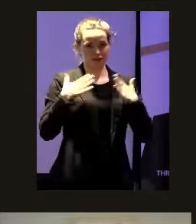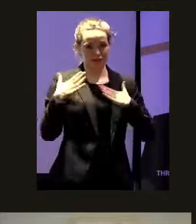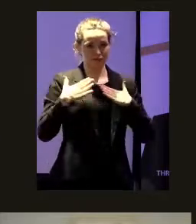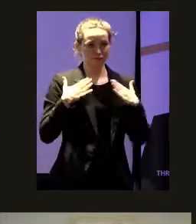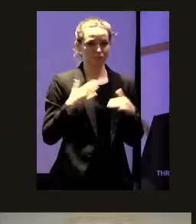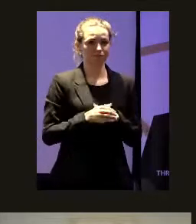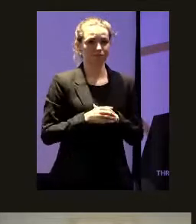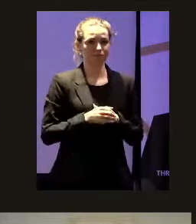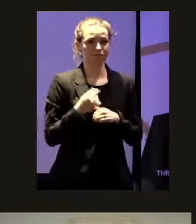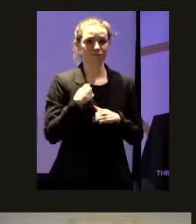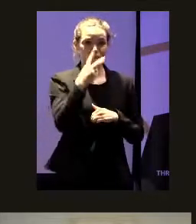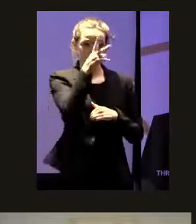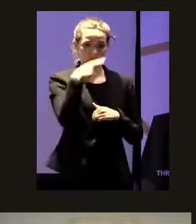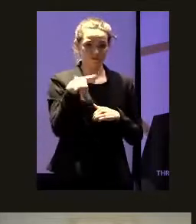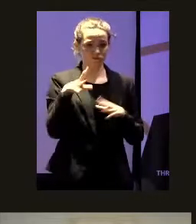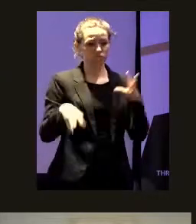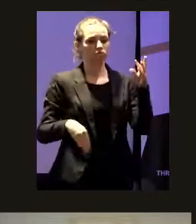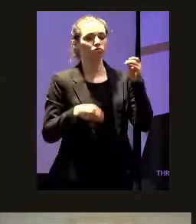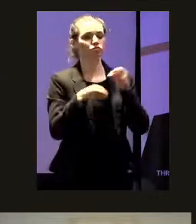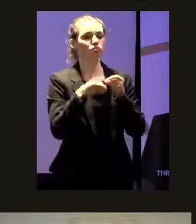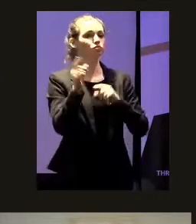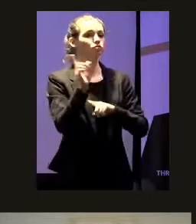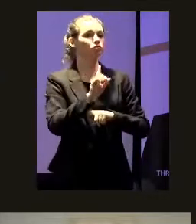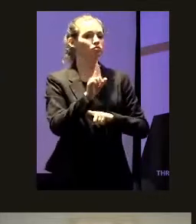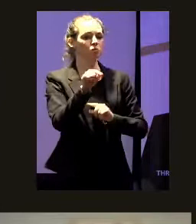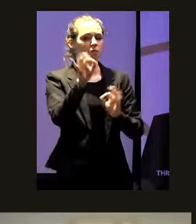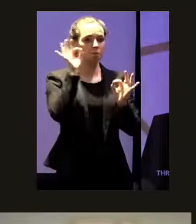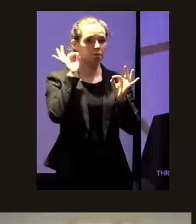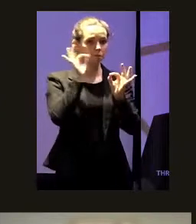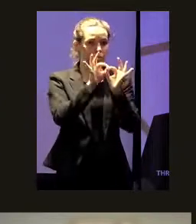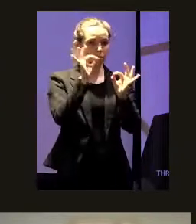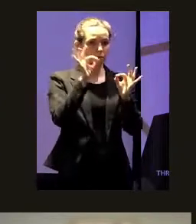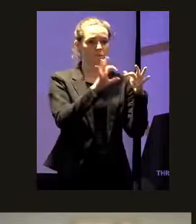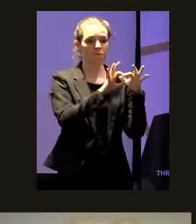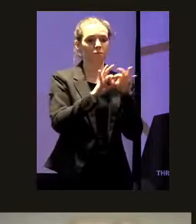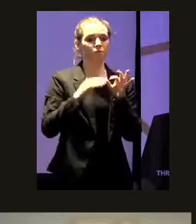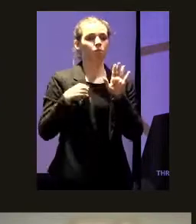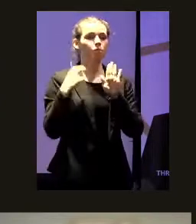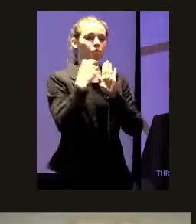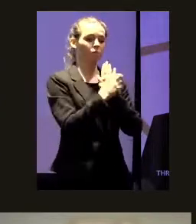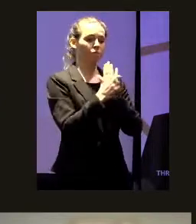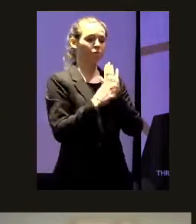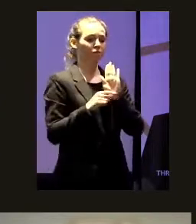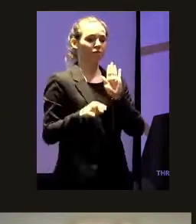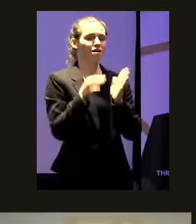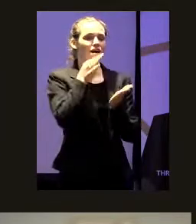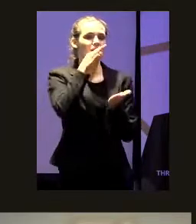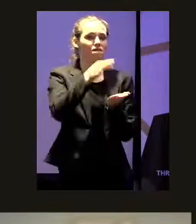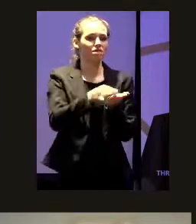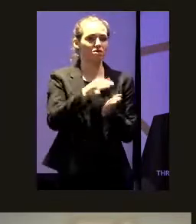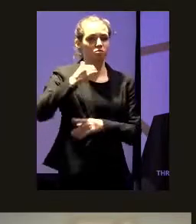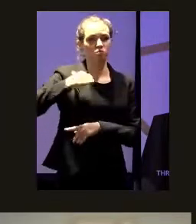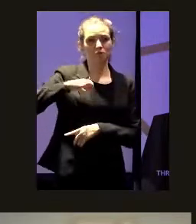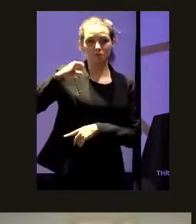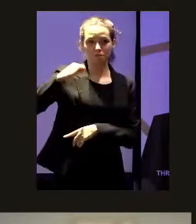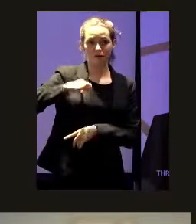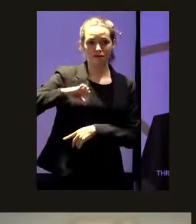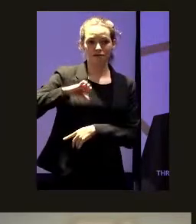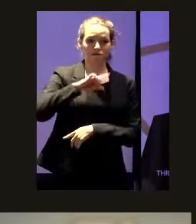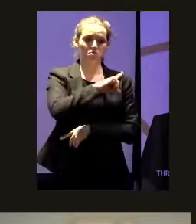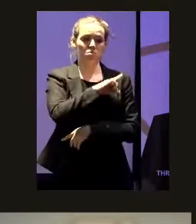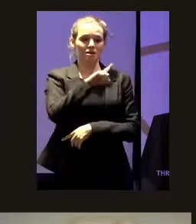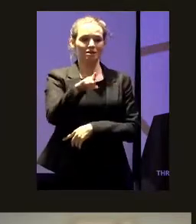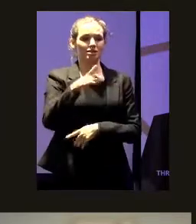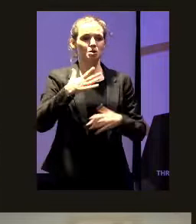input was more specific on our role in terms of advising municipalities around matters that deal